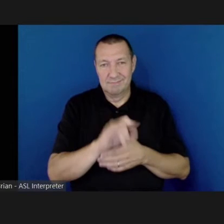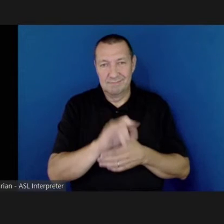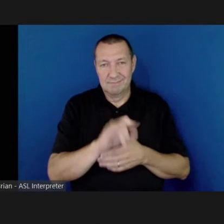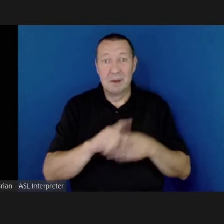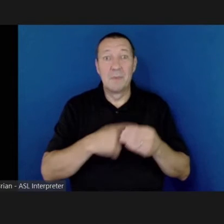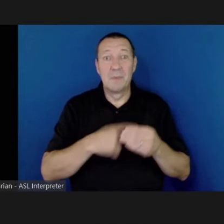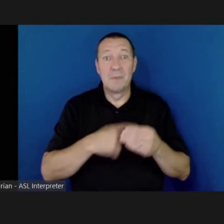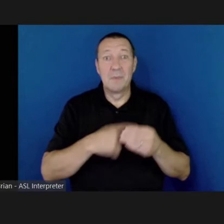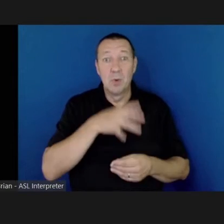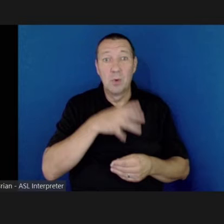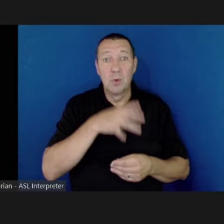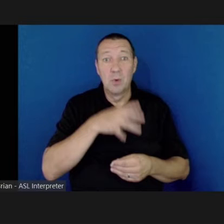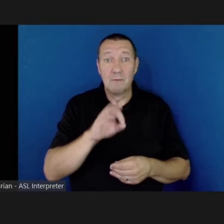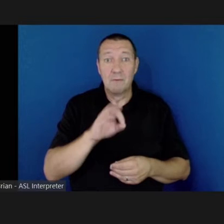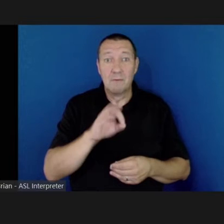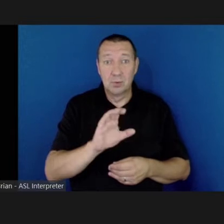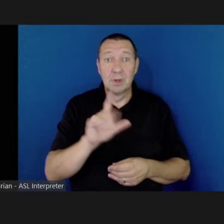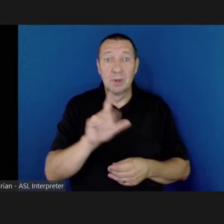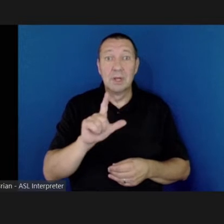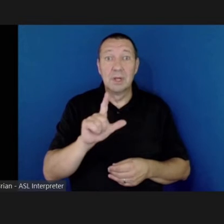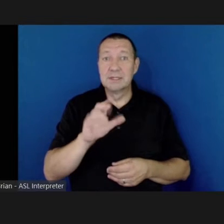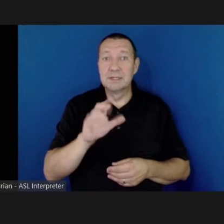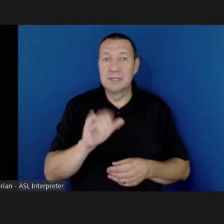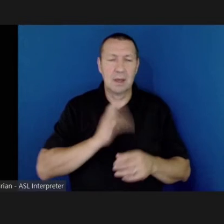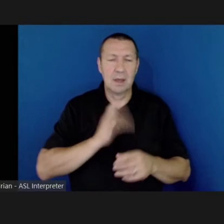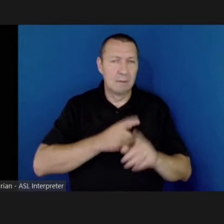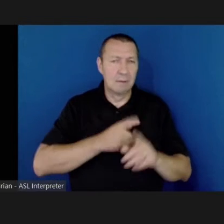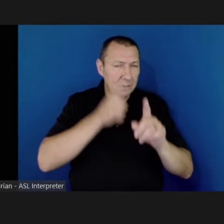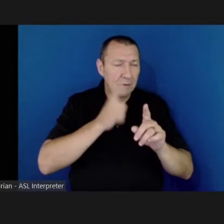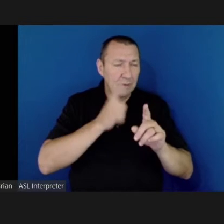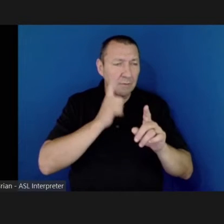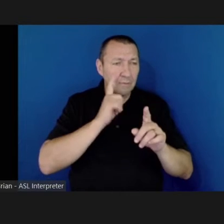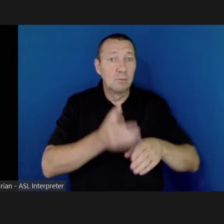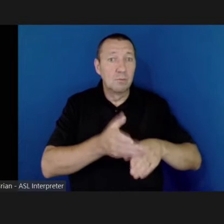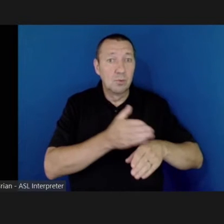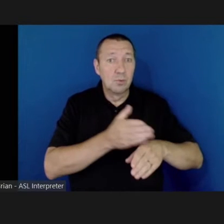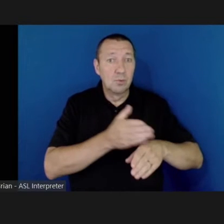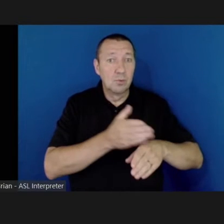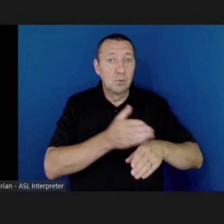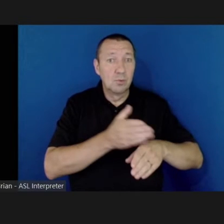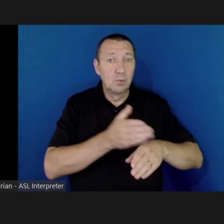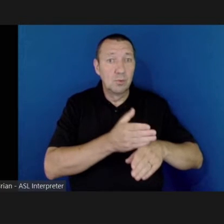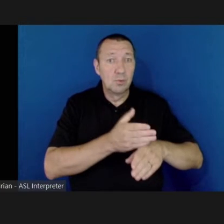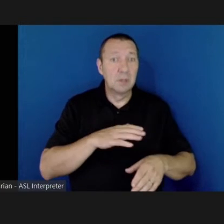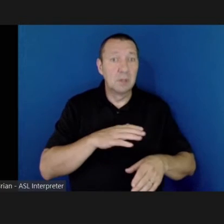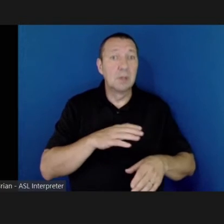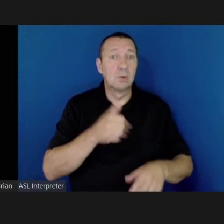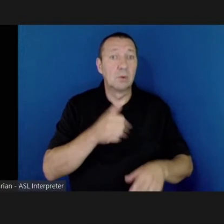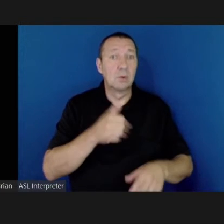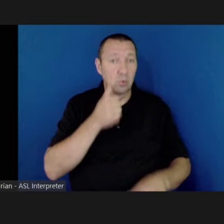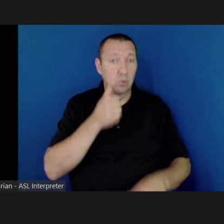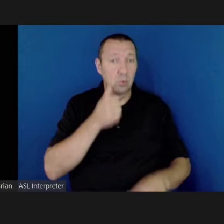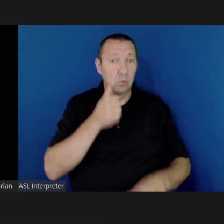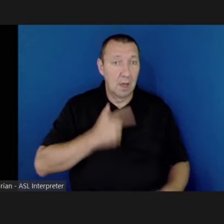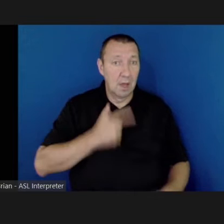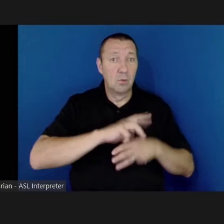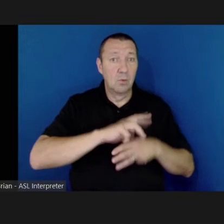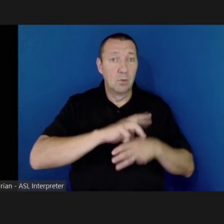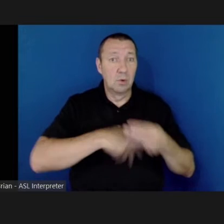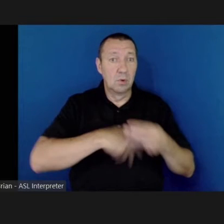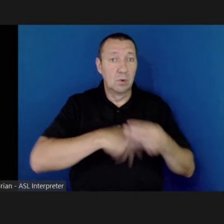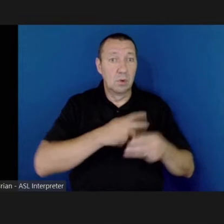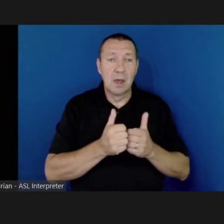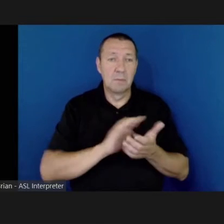Legacy. Our mission is to improve the lives of women and girls around the world by creating a more just,